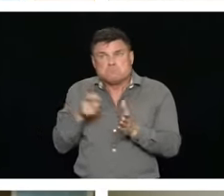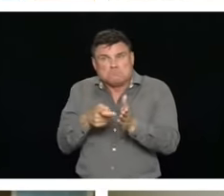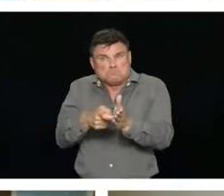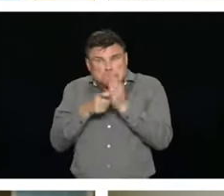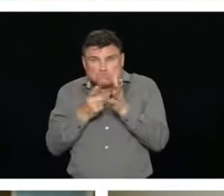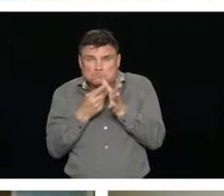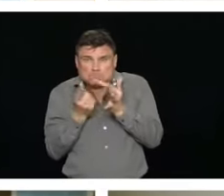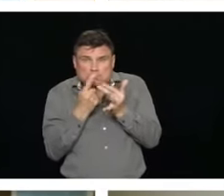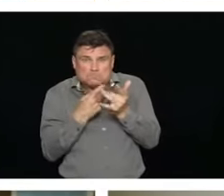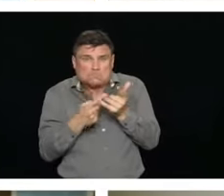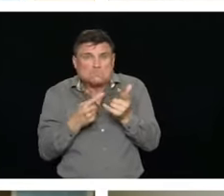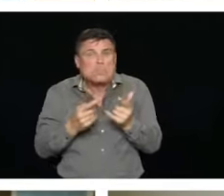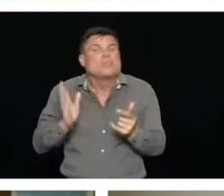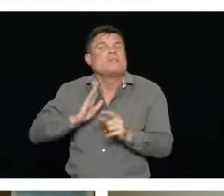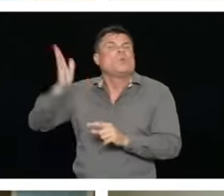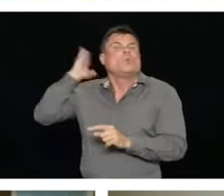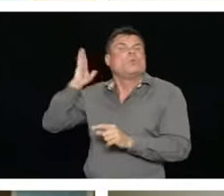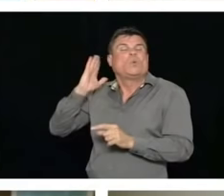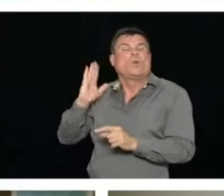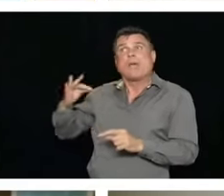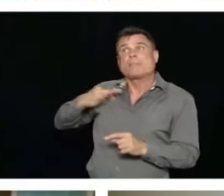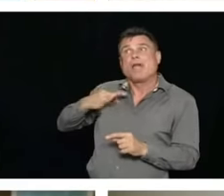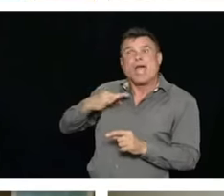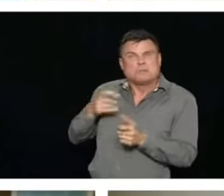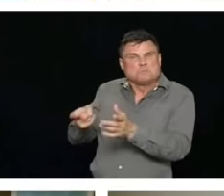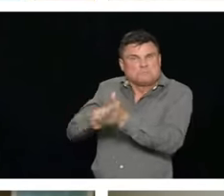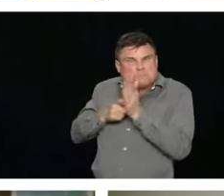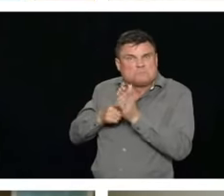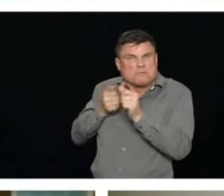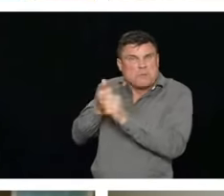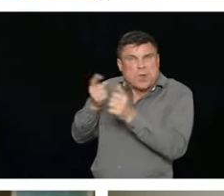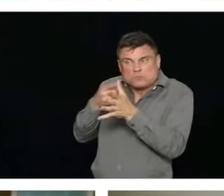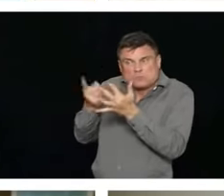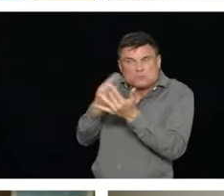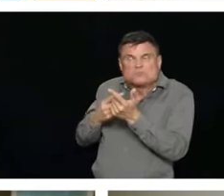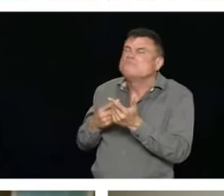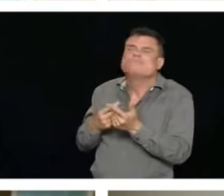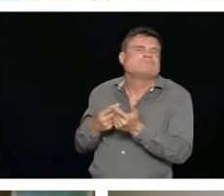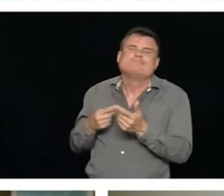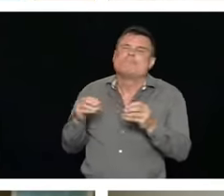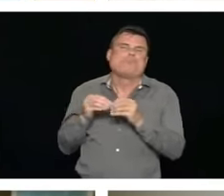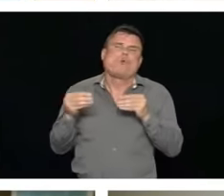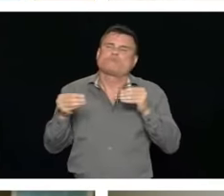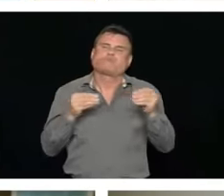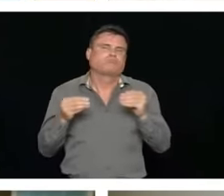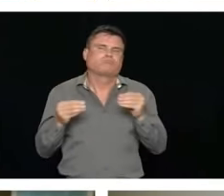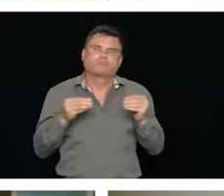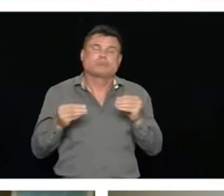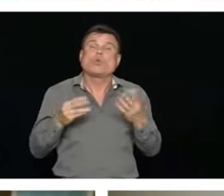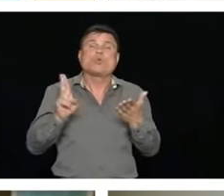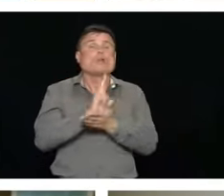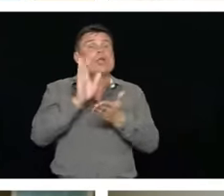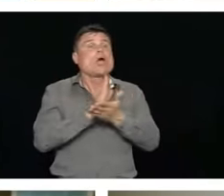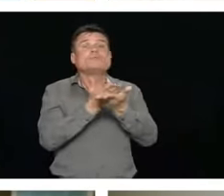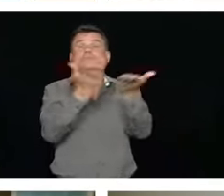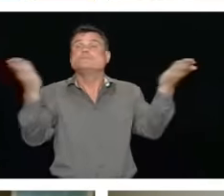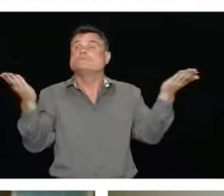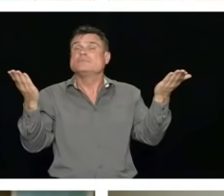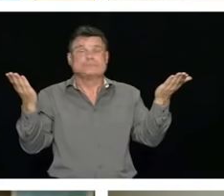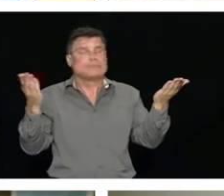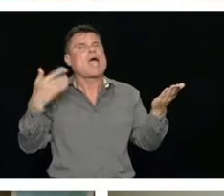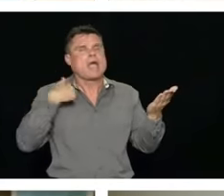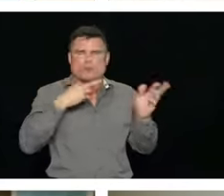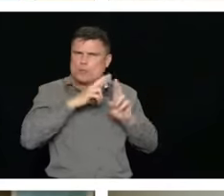really stepped up and been very responsive. They're always good to work with in terms of planning a seamless transition for kids, for young adults going